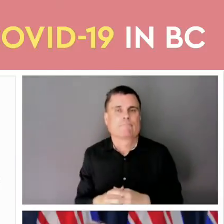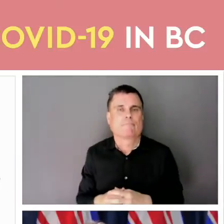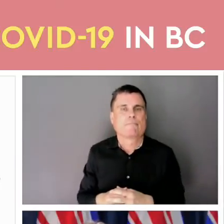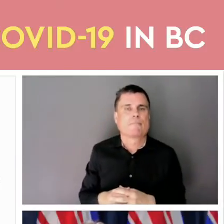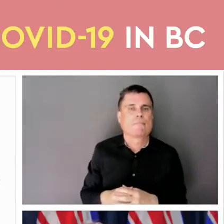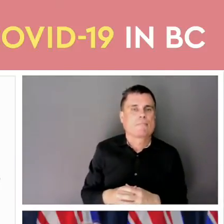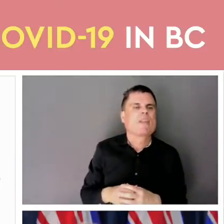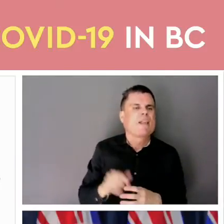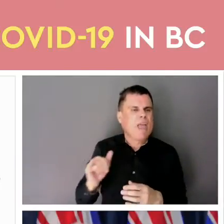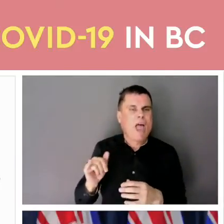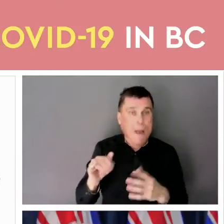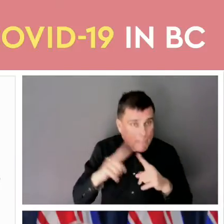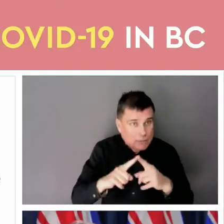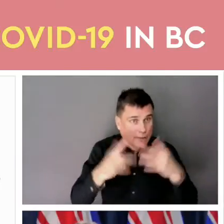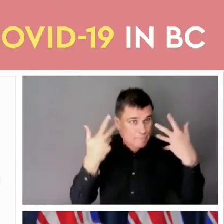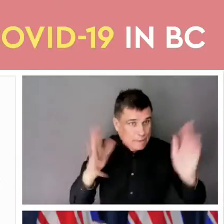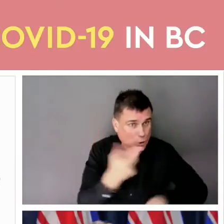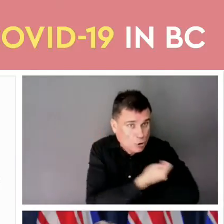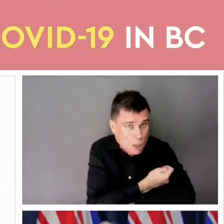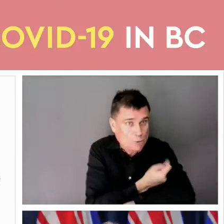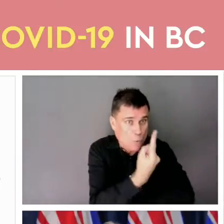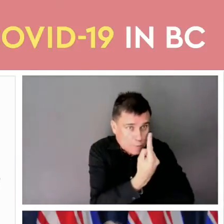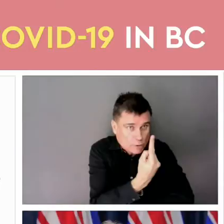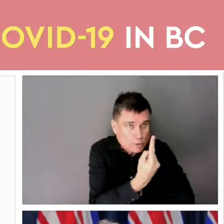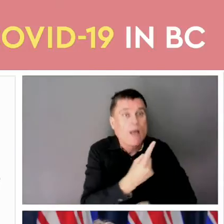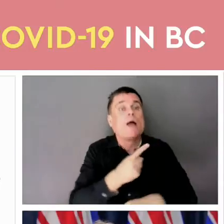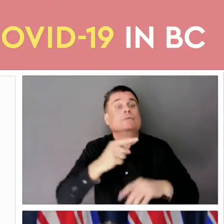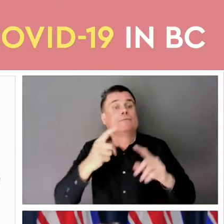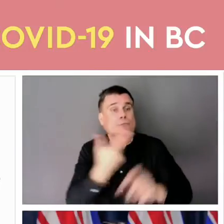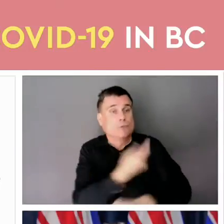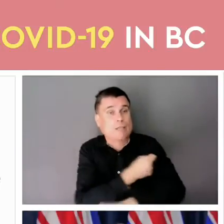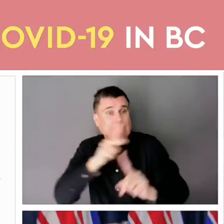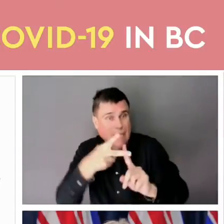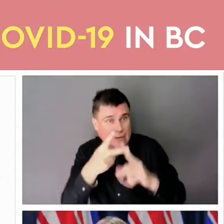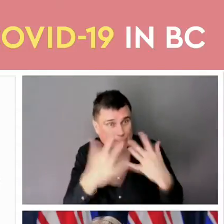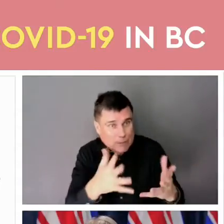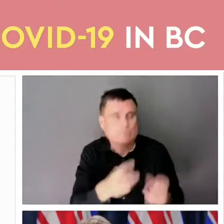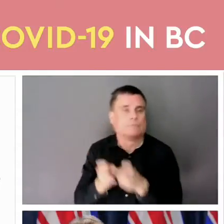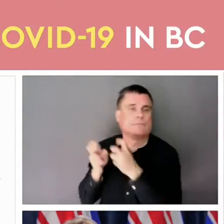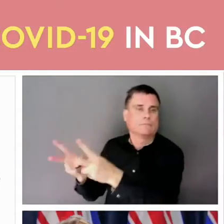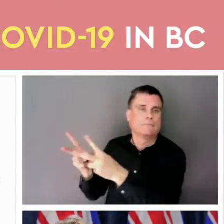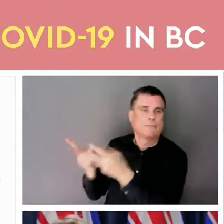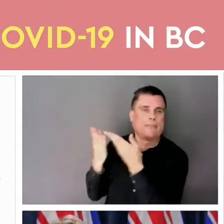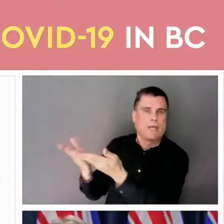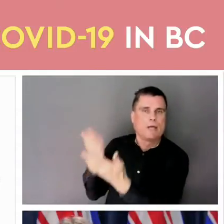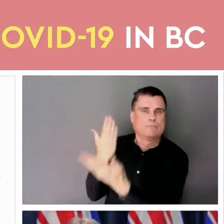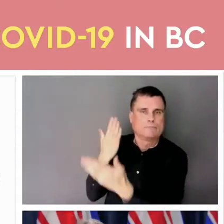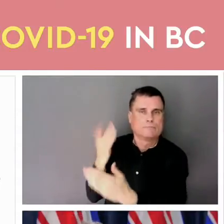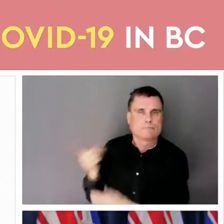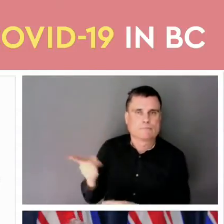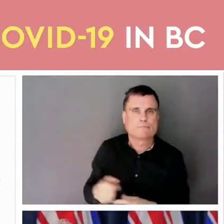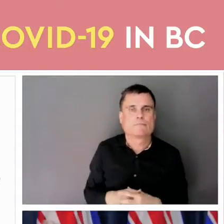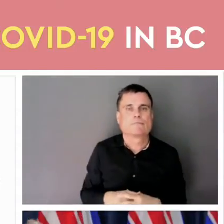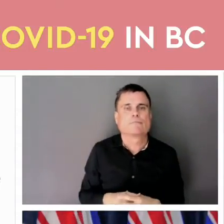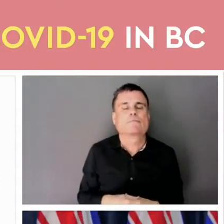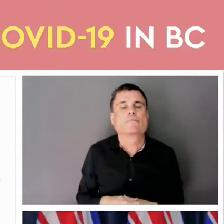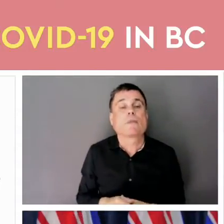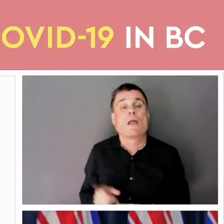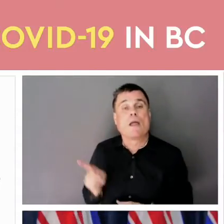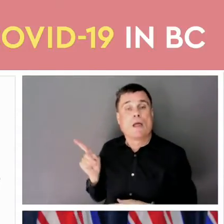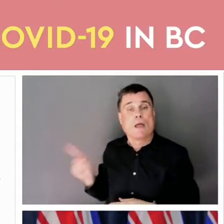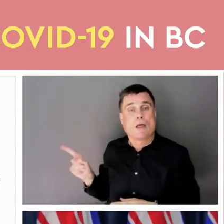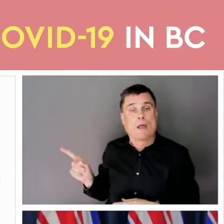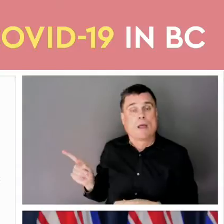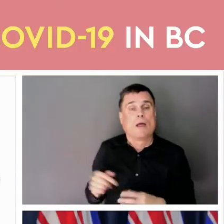So I'm going to turn this back to Dr. Henry to wrap up where we're going to be at the end of all this.